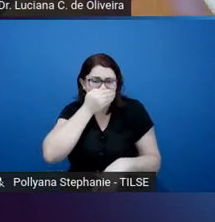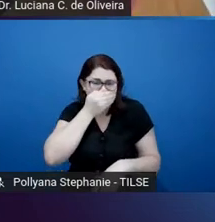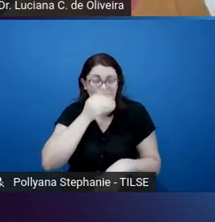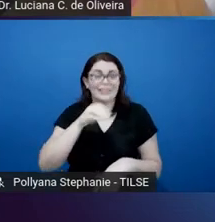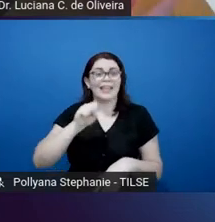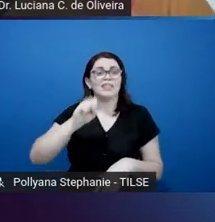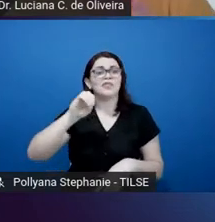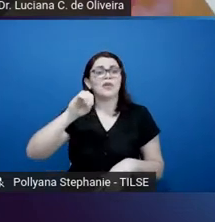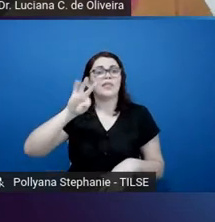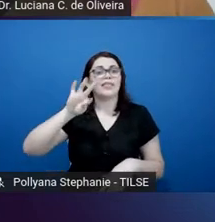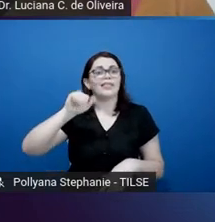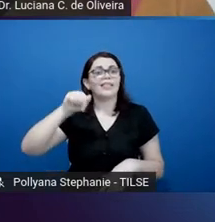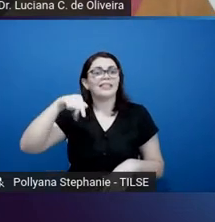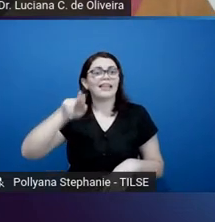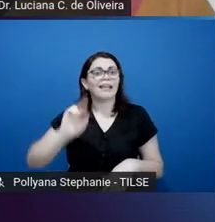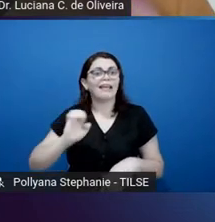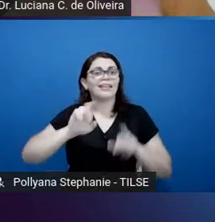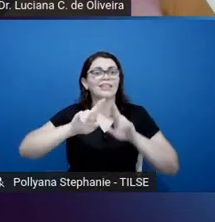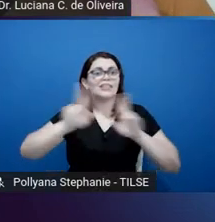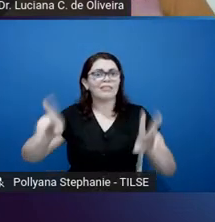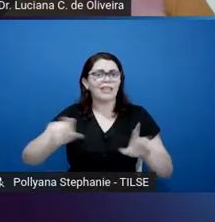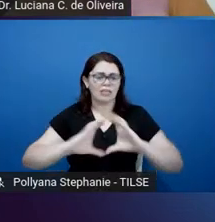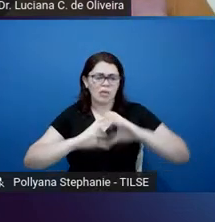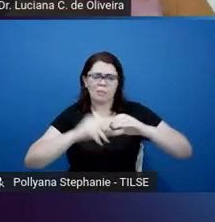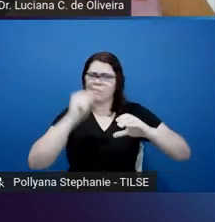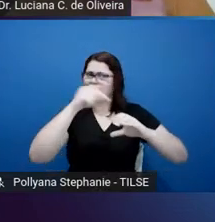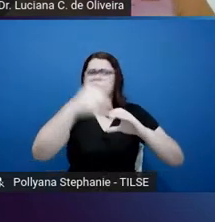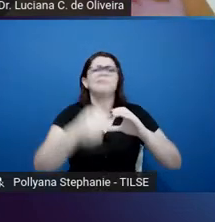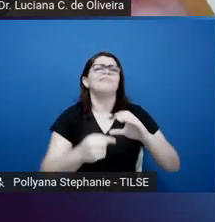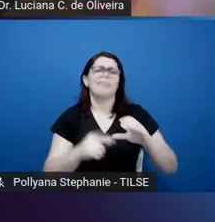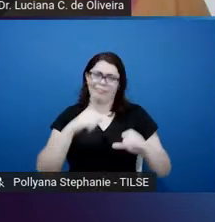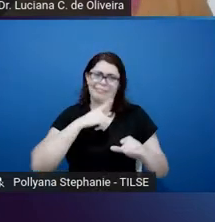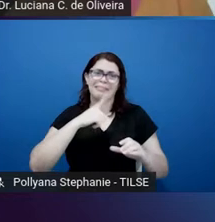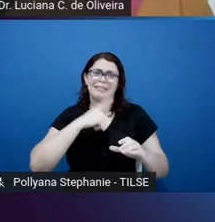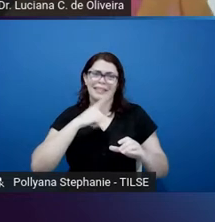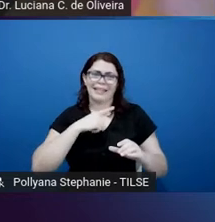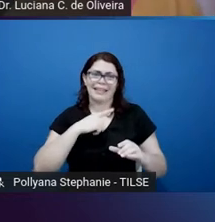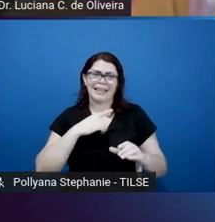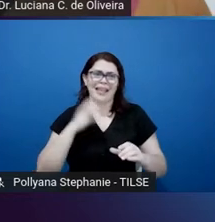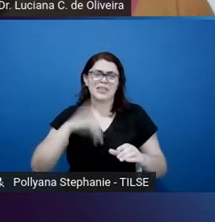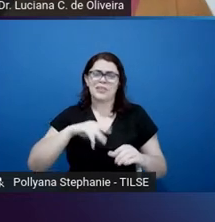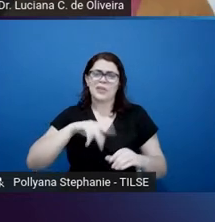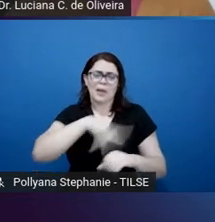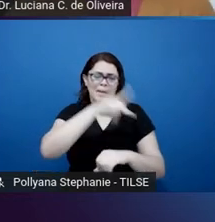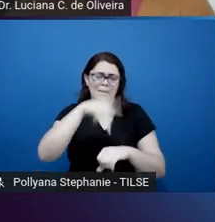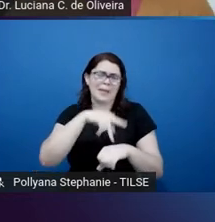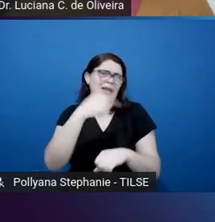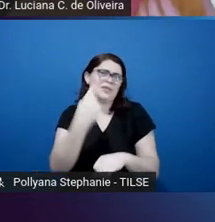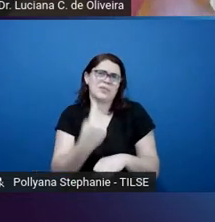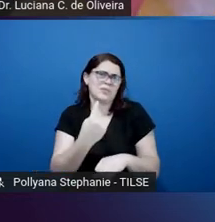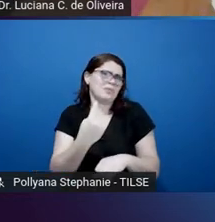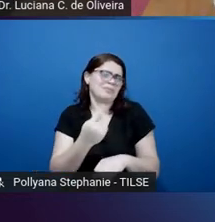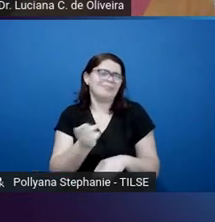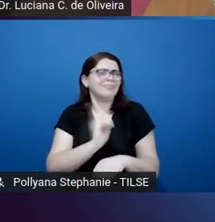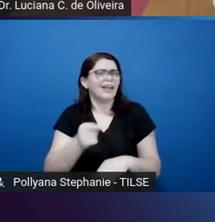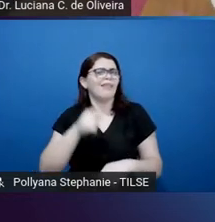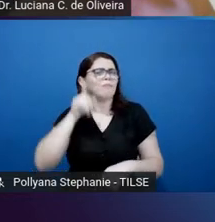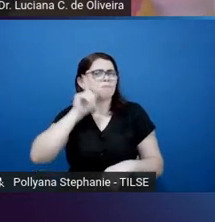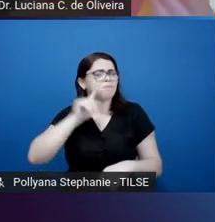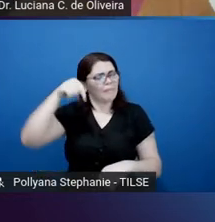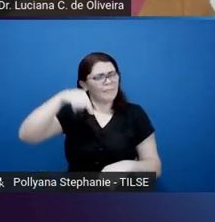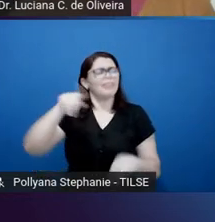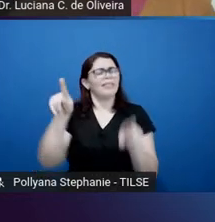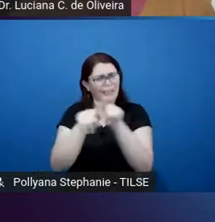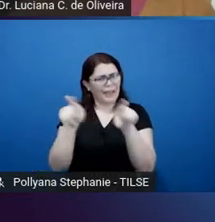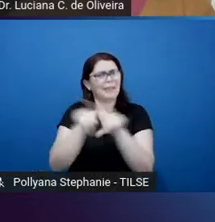this is like all over the world, right? It's not just in one country. Here in the US too, there's, you know, there